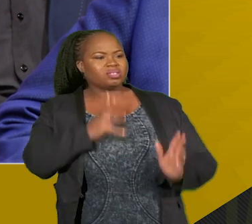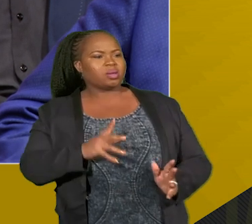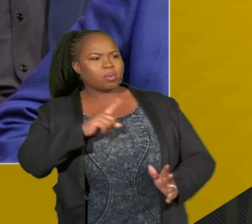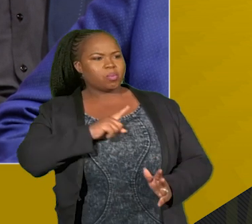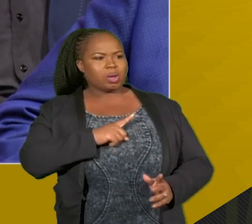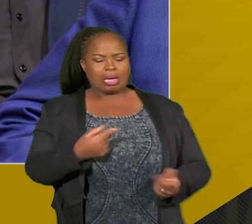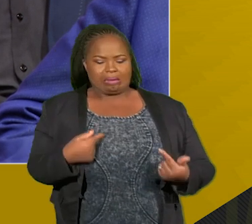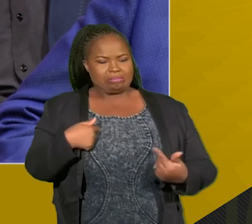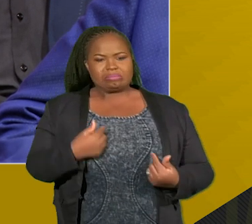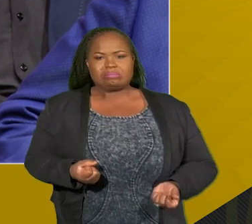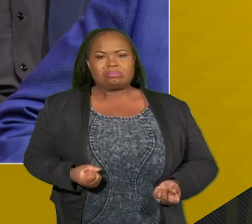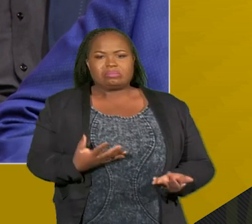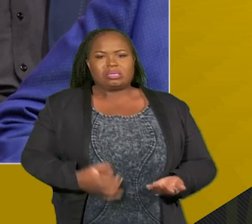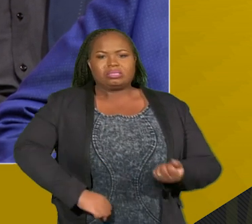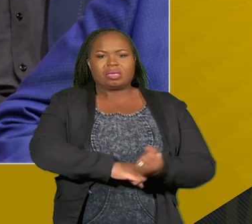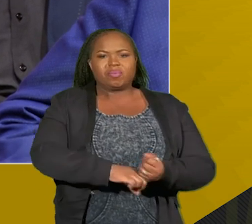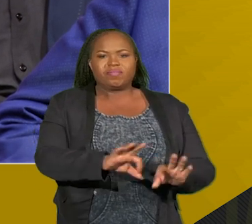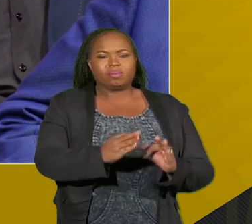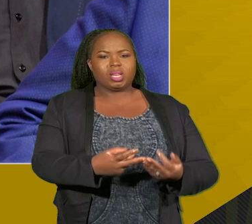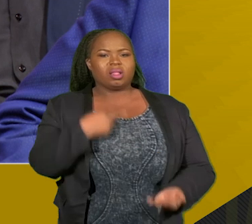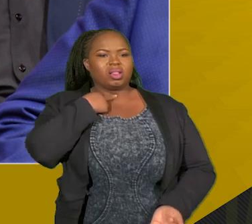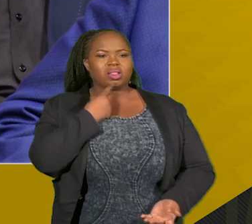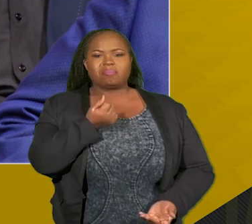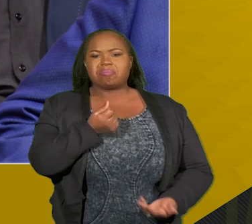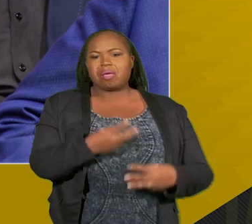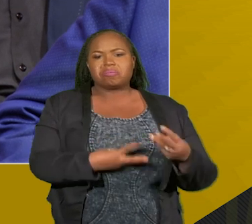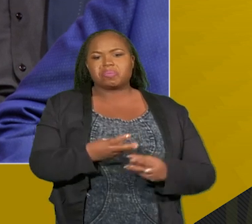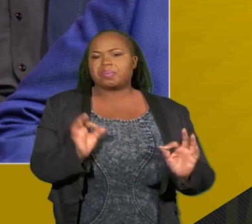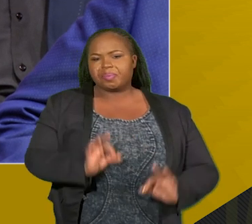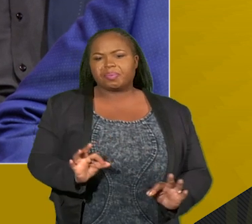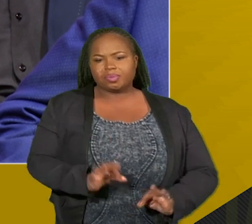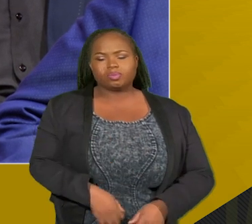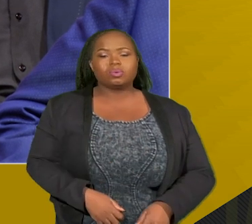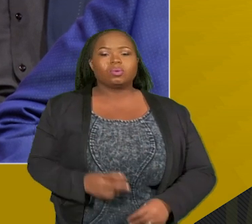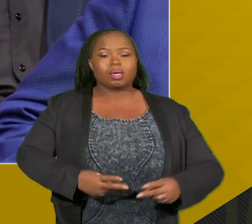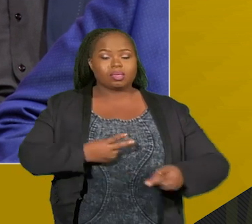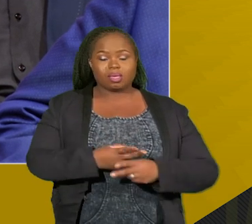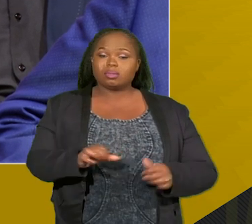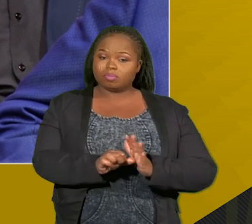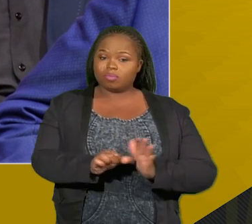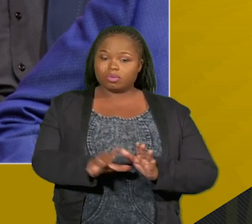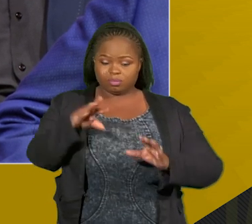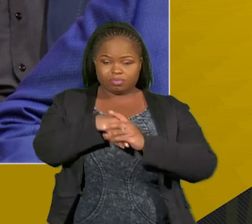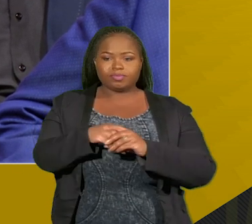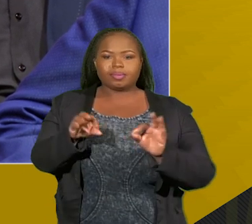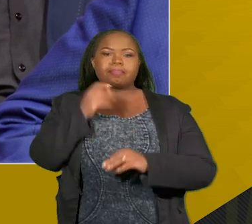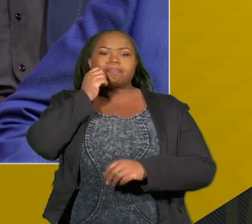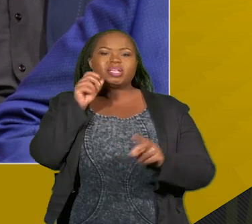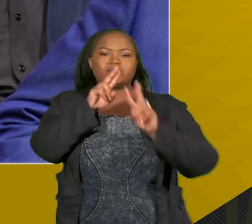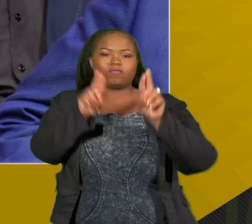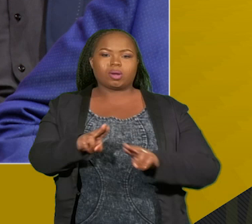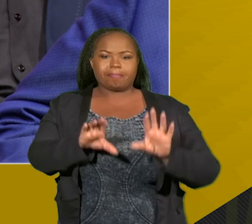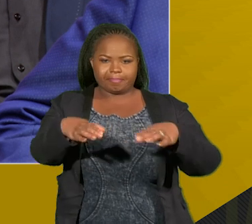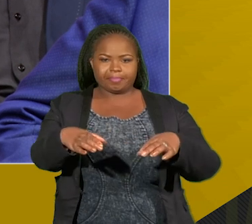because of you can't provide. So it's very vital ukuthi we need to engage nama men's forum. Okay. So yes, we are building